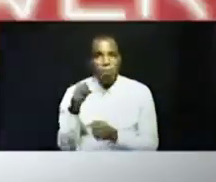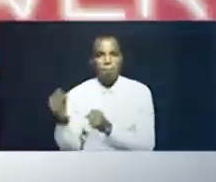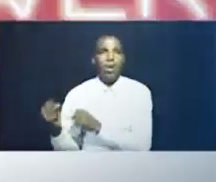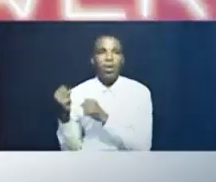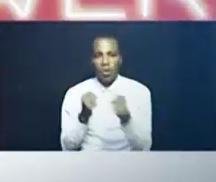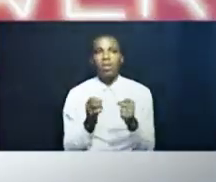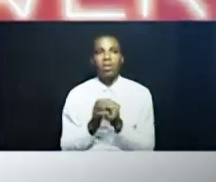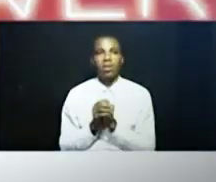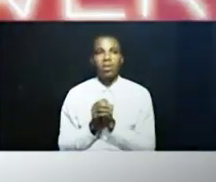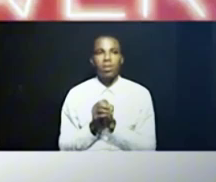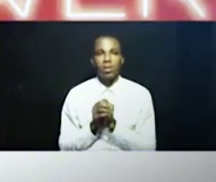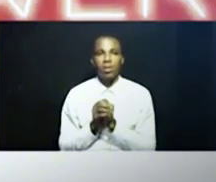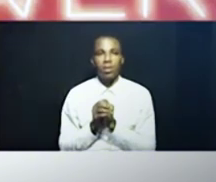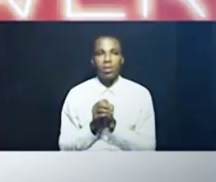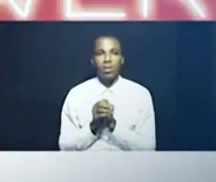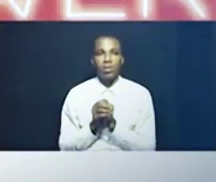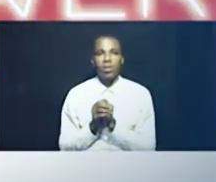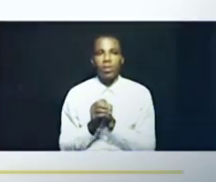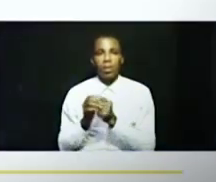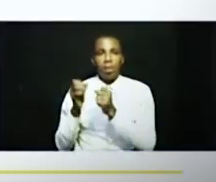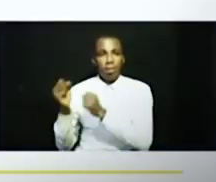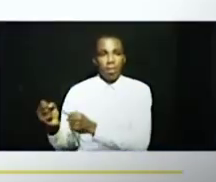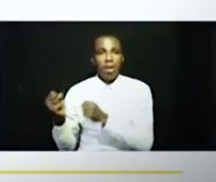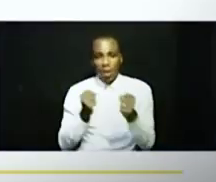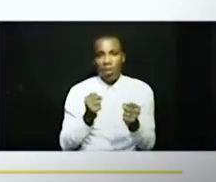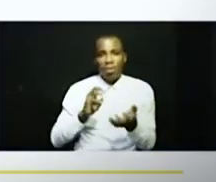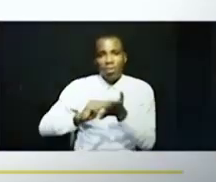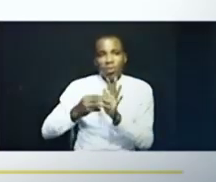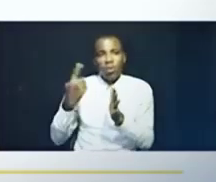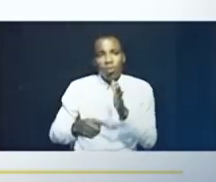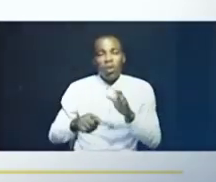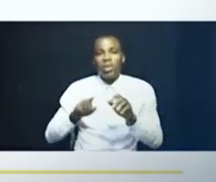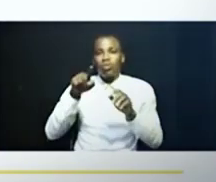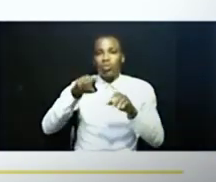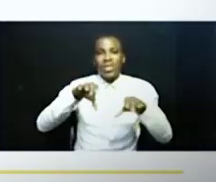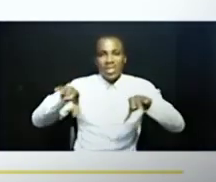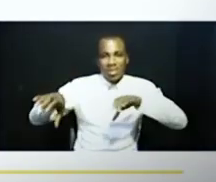power. Power is the ability to act.